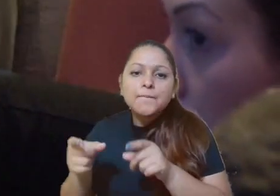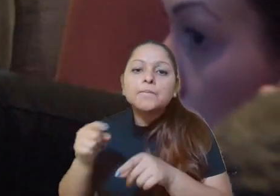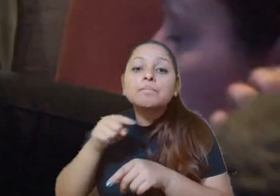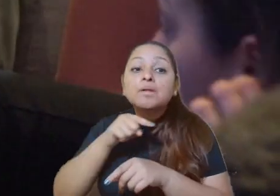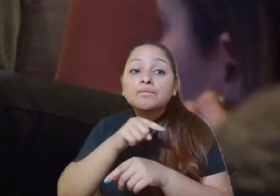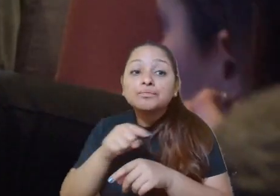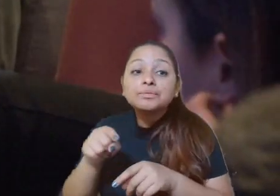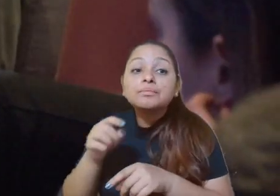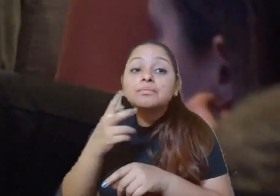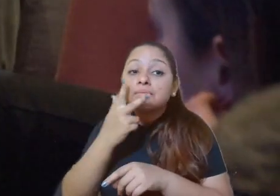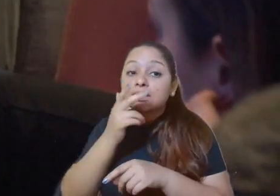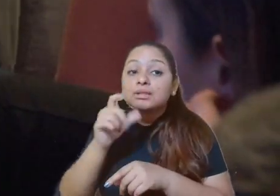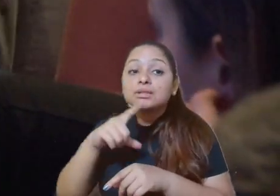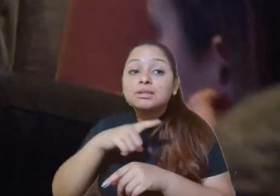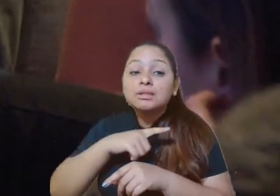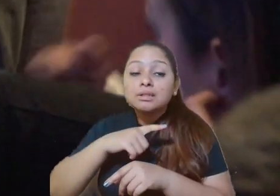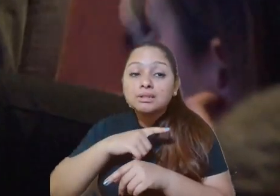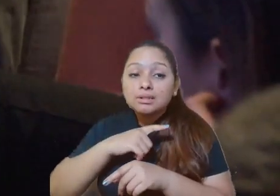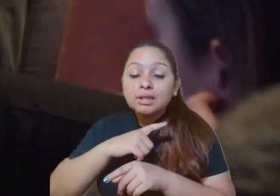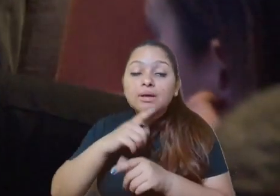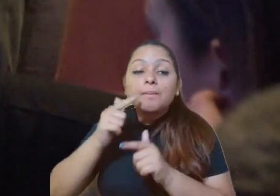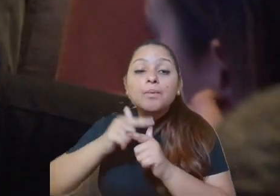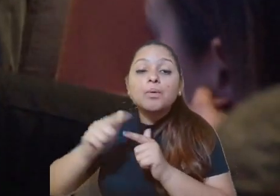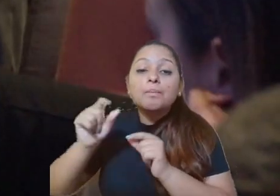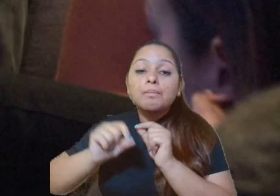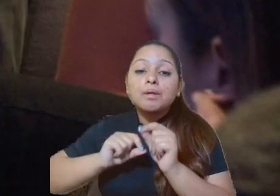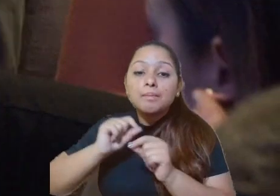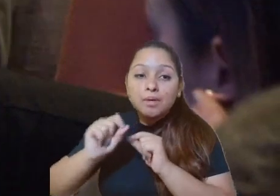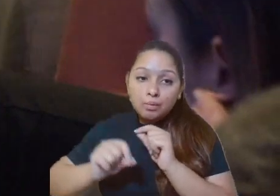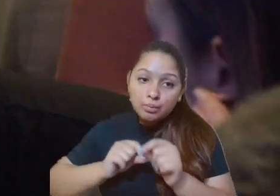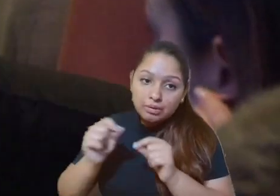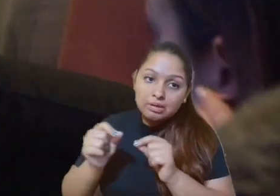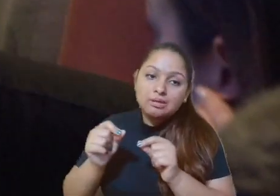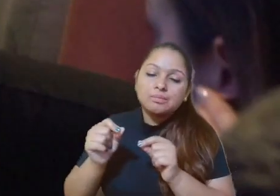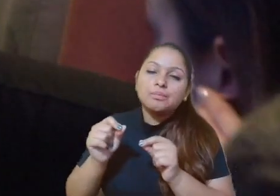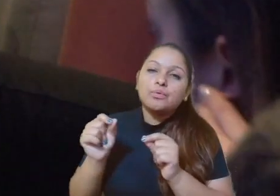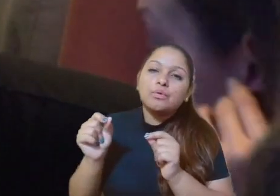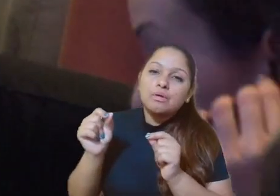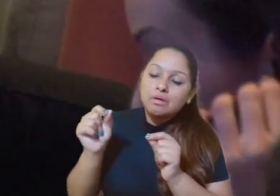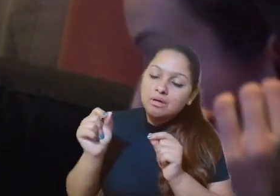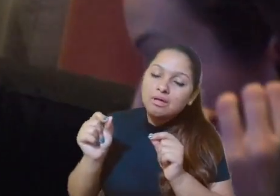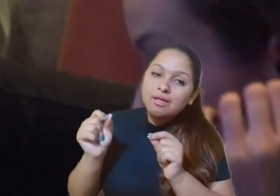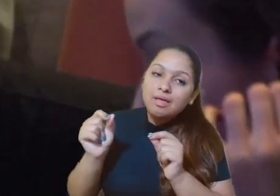in the leaves, or we have mass accumulation. Is there someone that we could